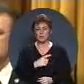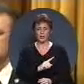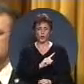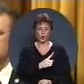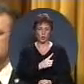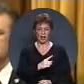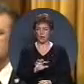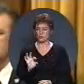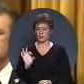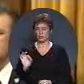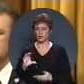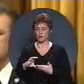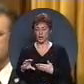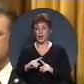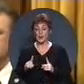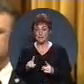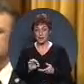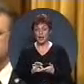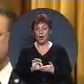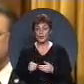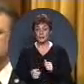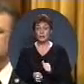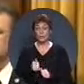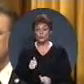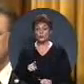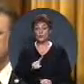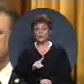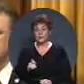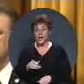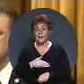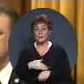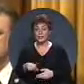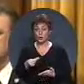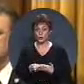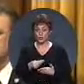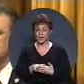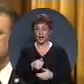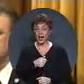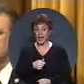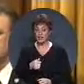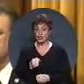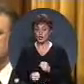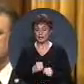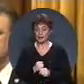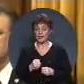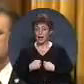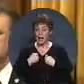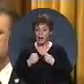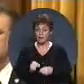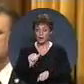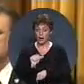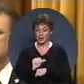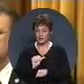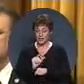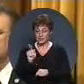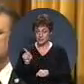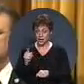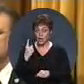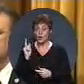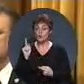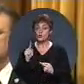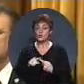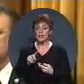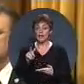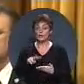year is the contribution that this government is making right through to 2010, the single largest aid contribution